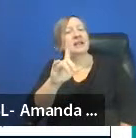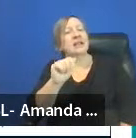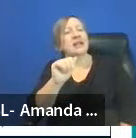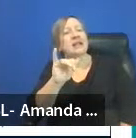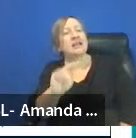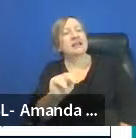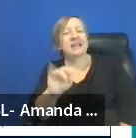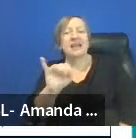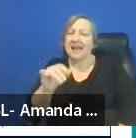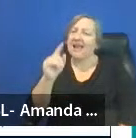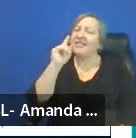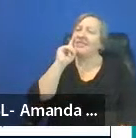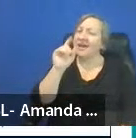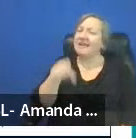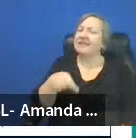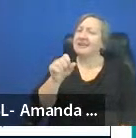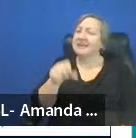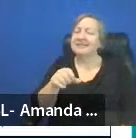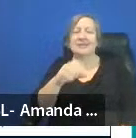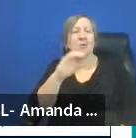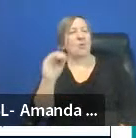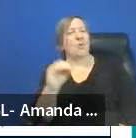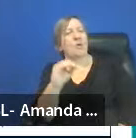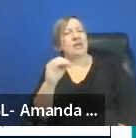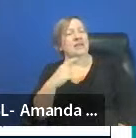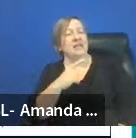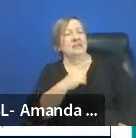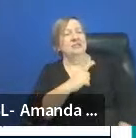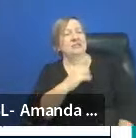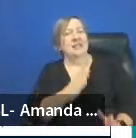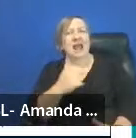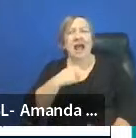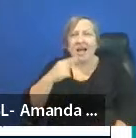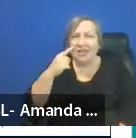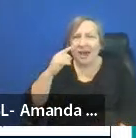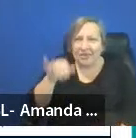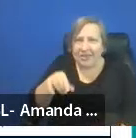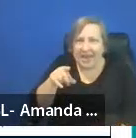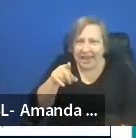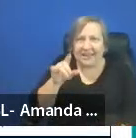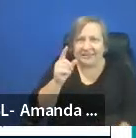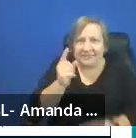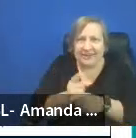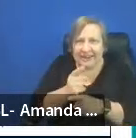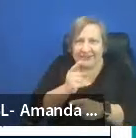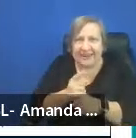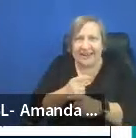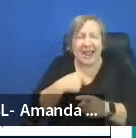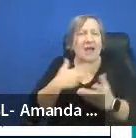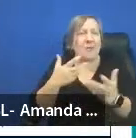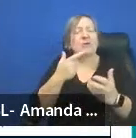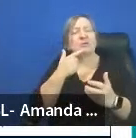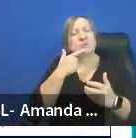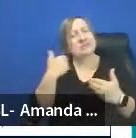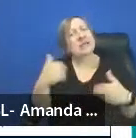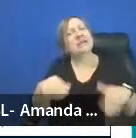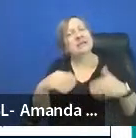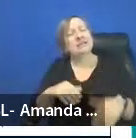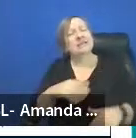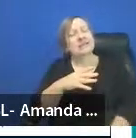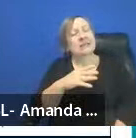Yes, I thought the Oregon legislature. Yeah, I thought it was her, and I would like to just say, and I